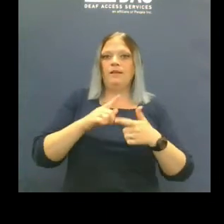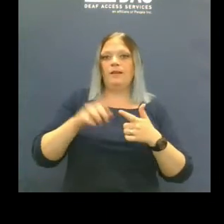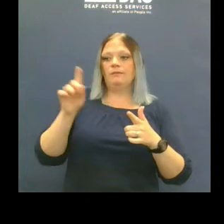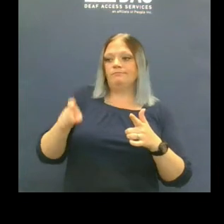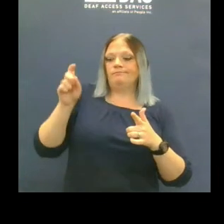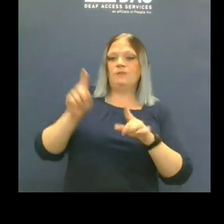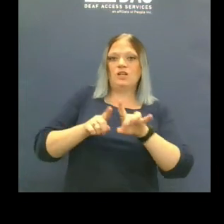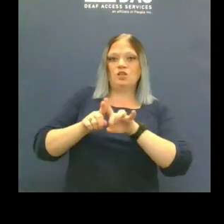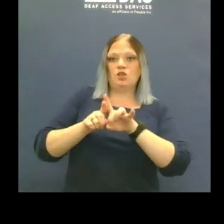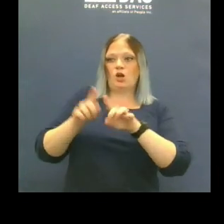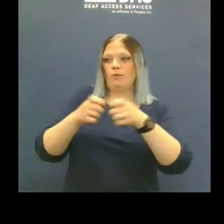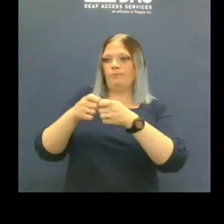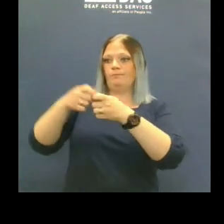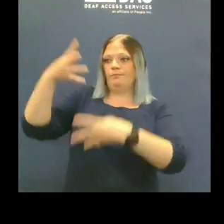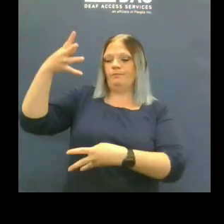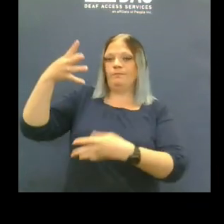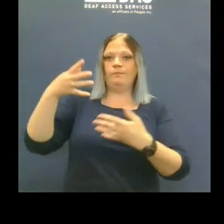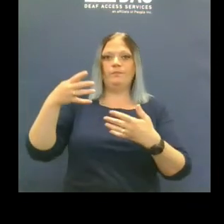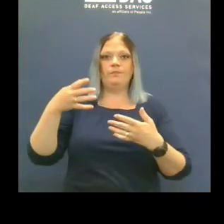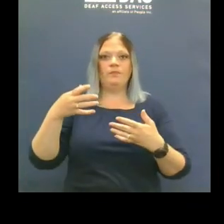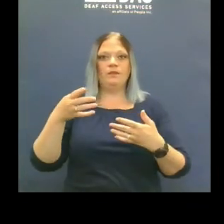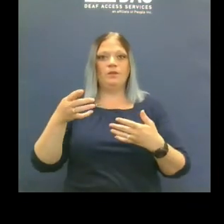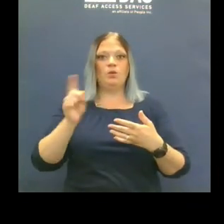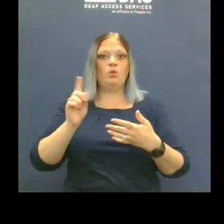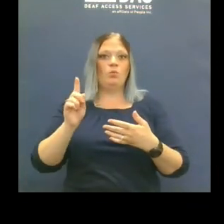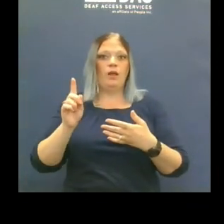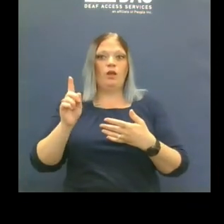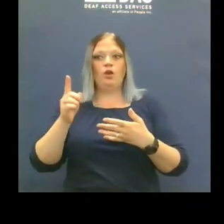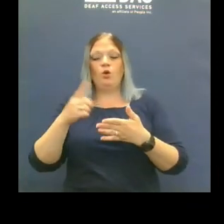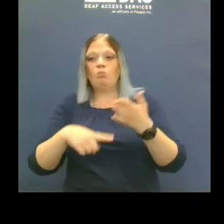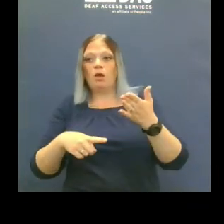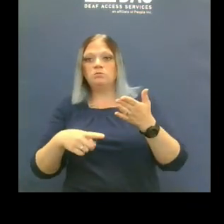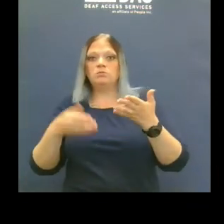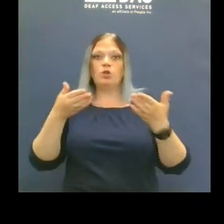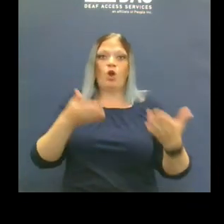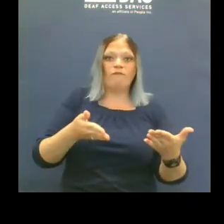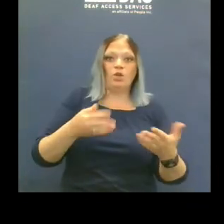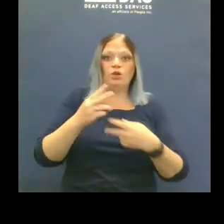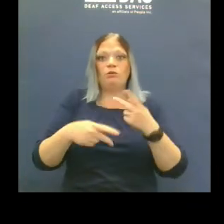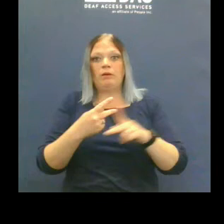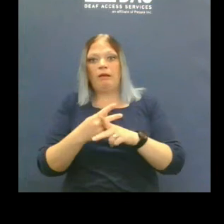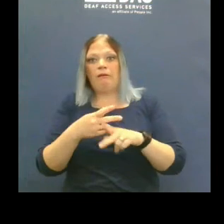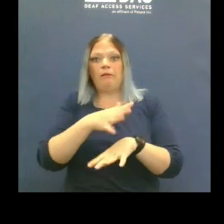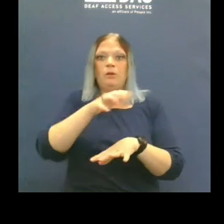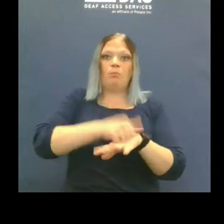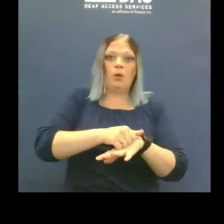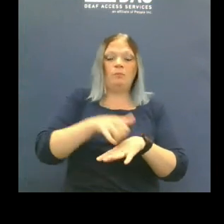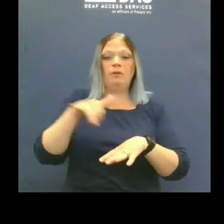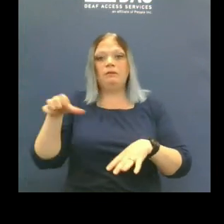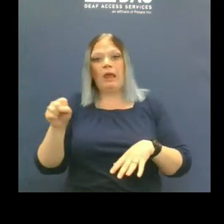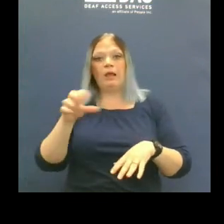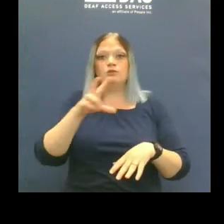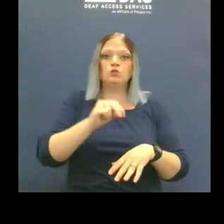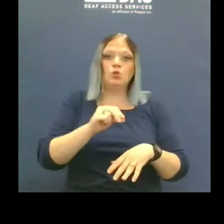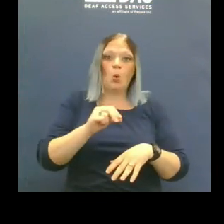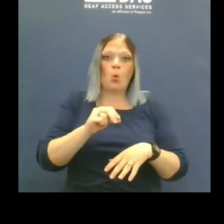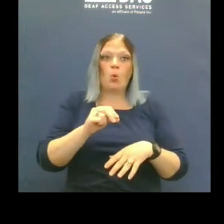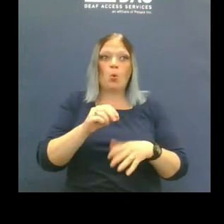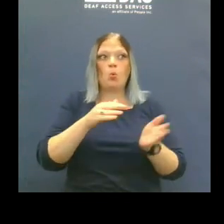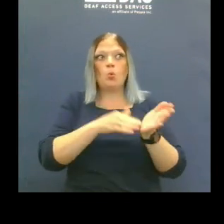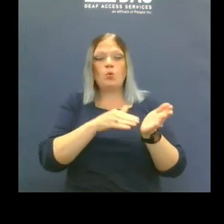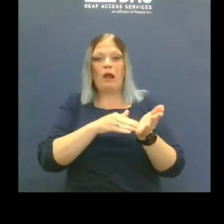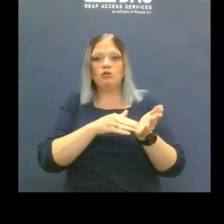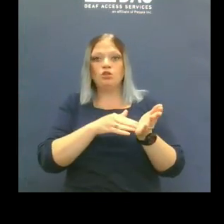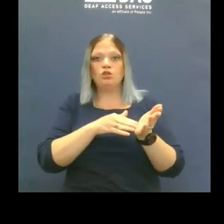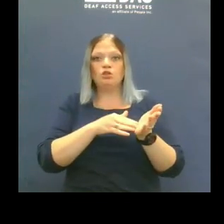star, you can see what the test site is offering, what kind of tests, and if you need an appointment or not, if you need a healthcare